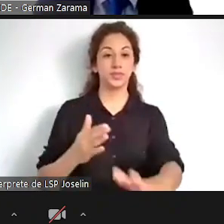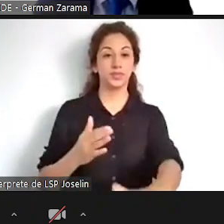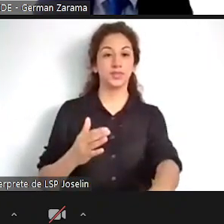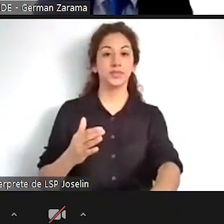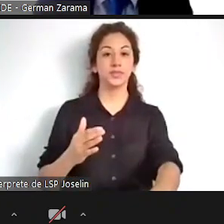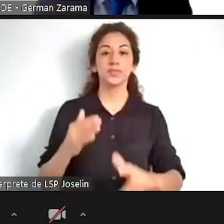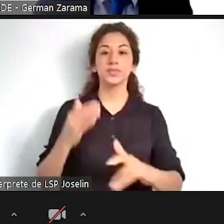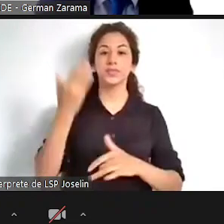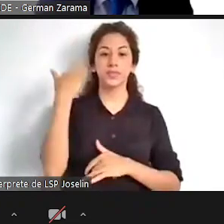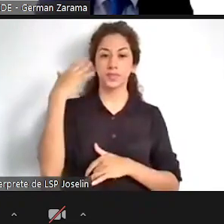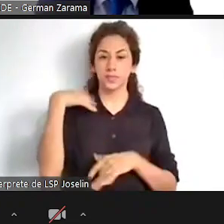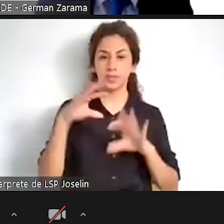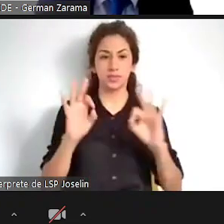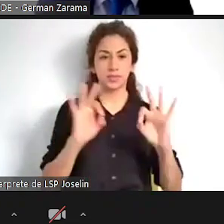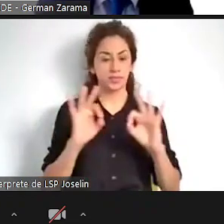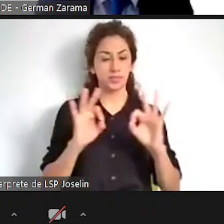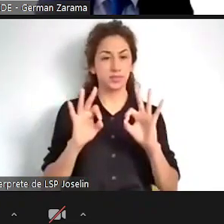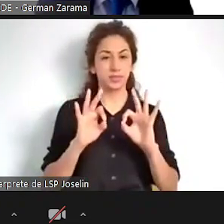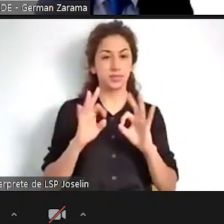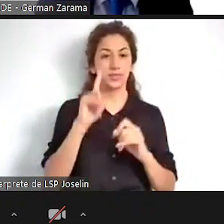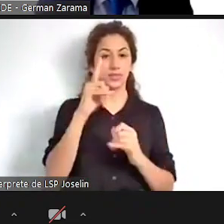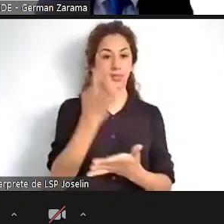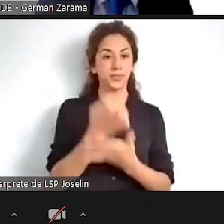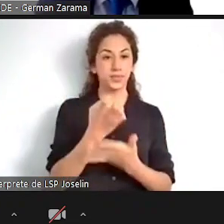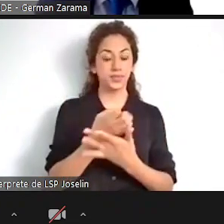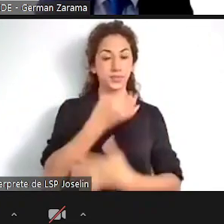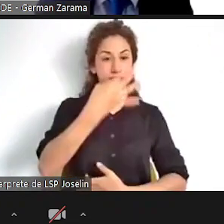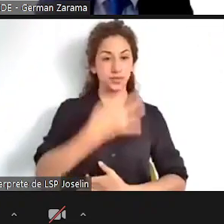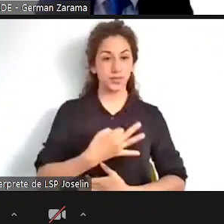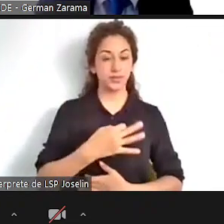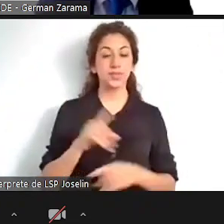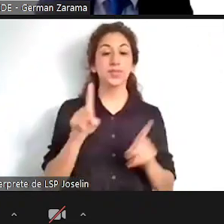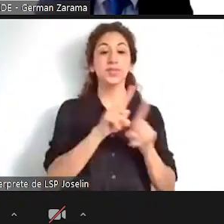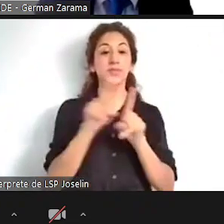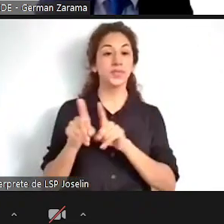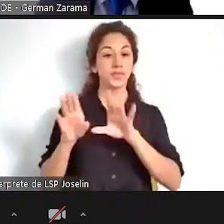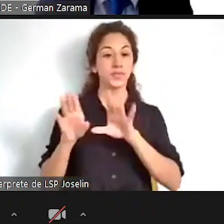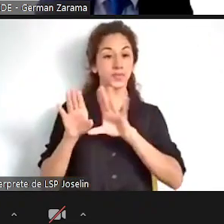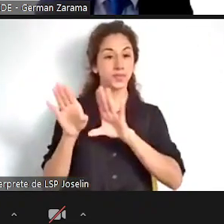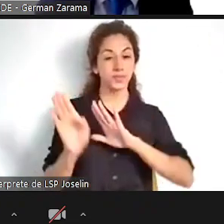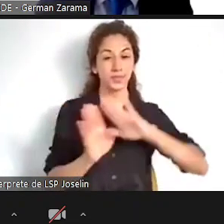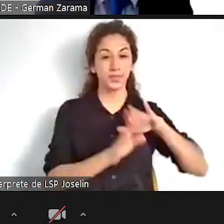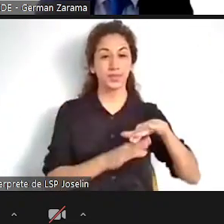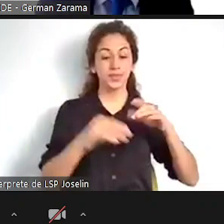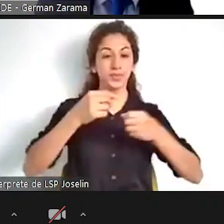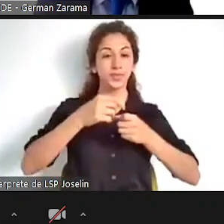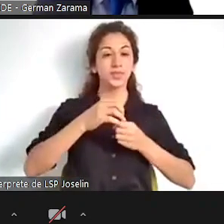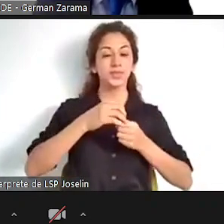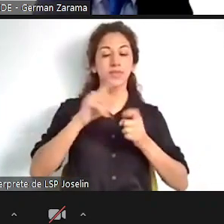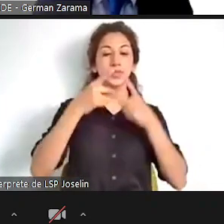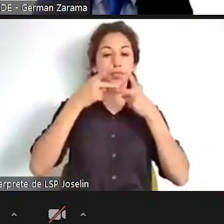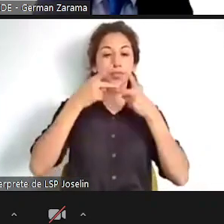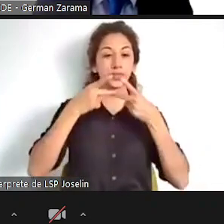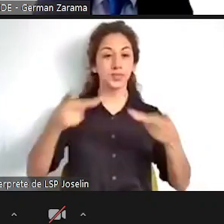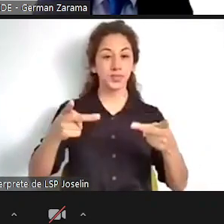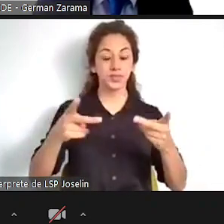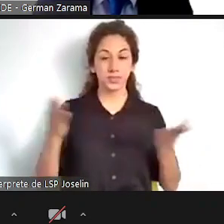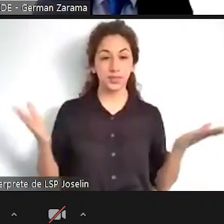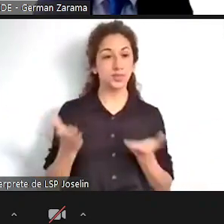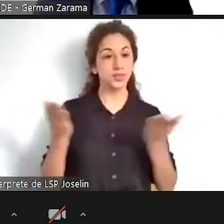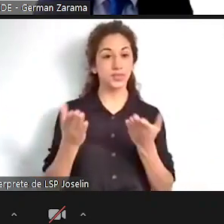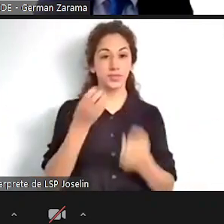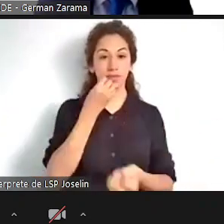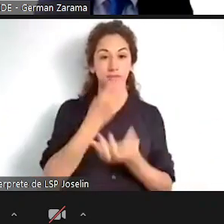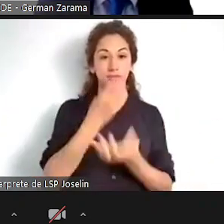rights and having access giving access to all the citizens that did not have access to a formal a job